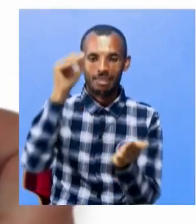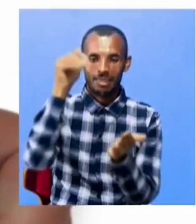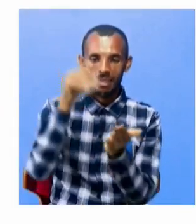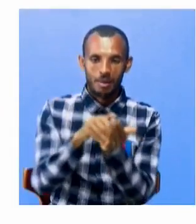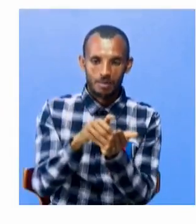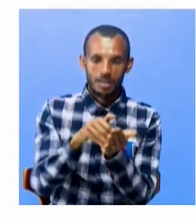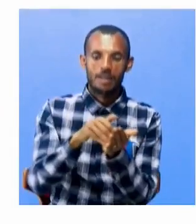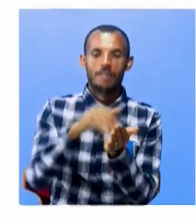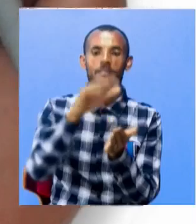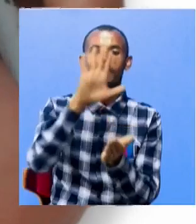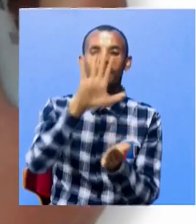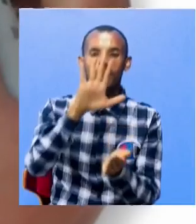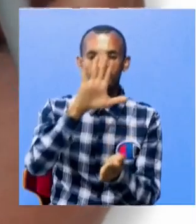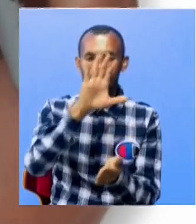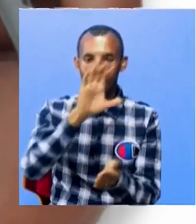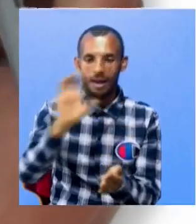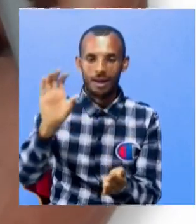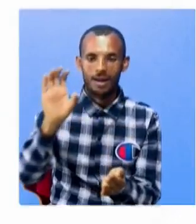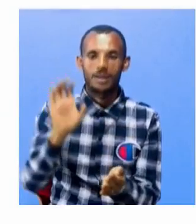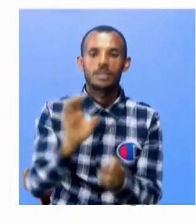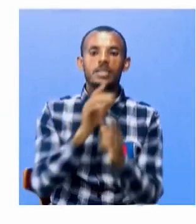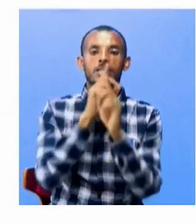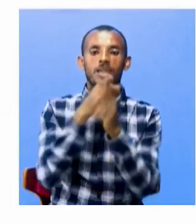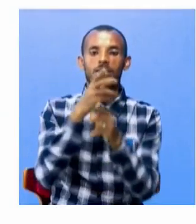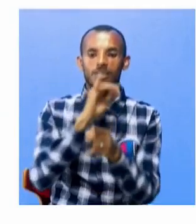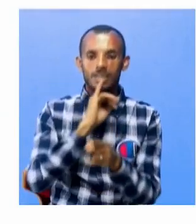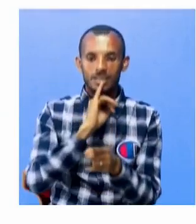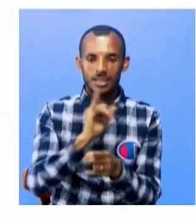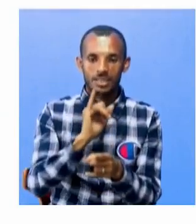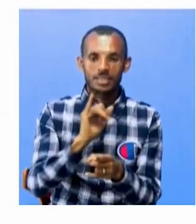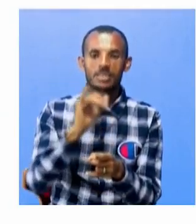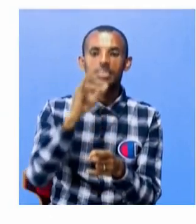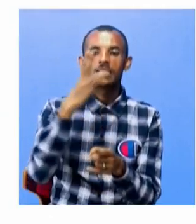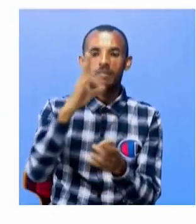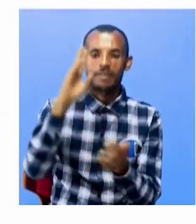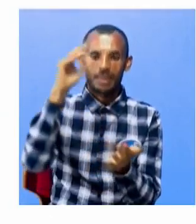17,500. Therefore, the answer would be this